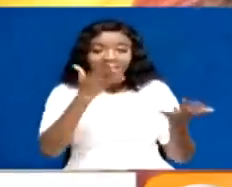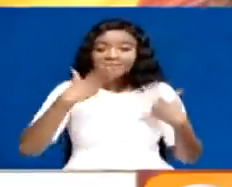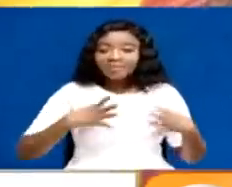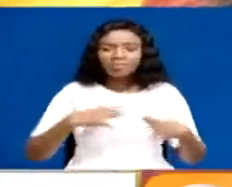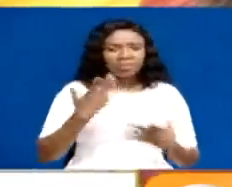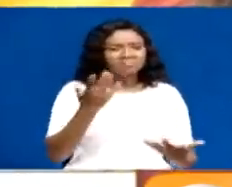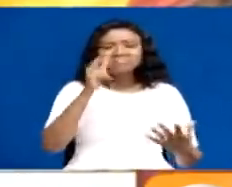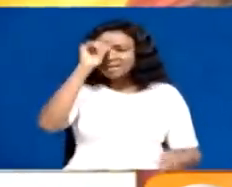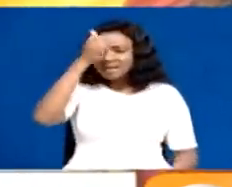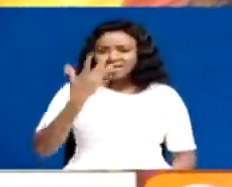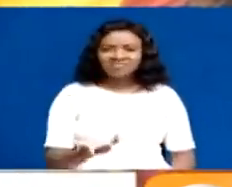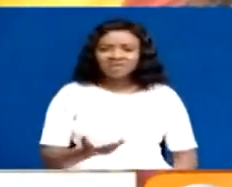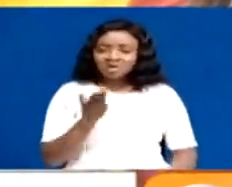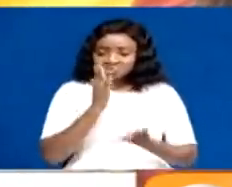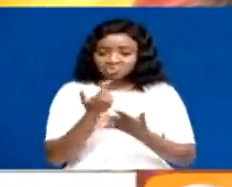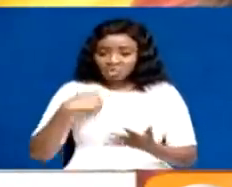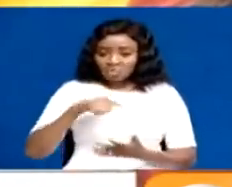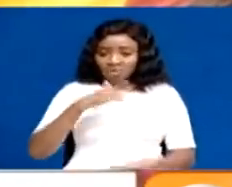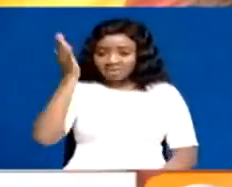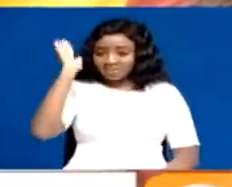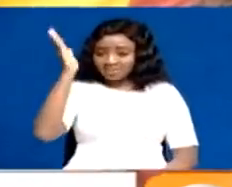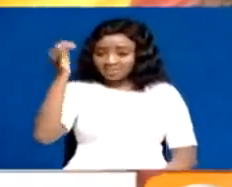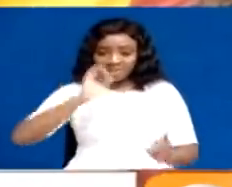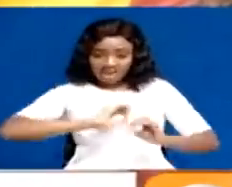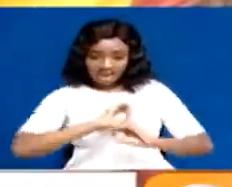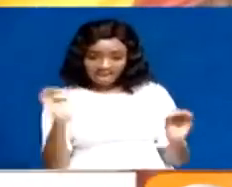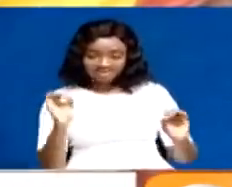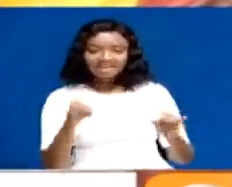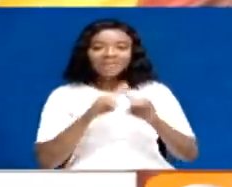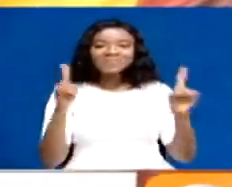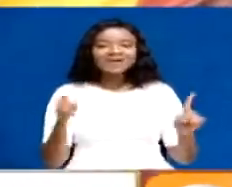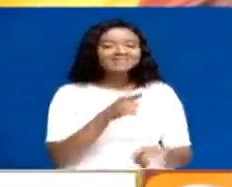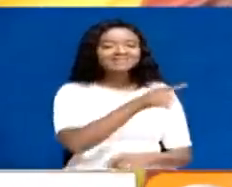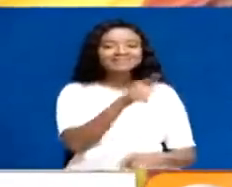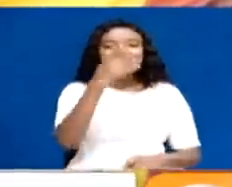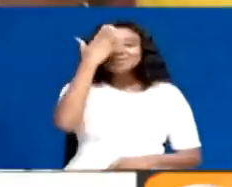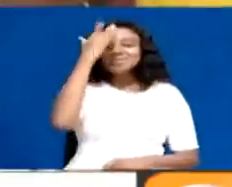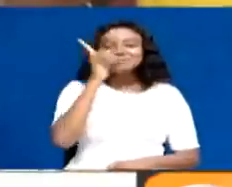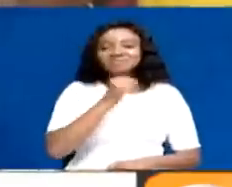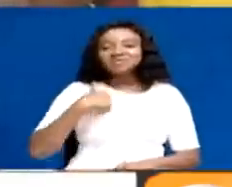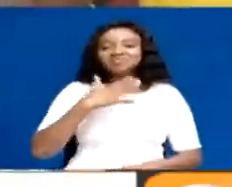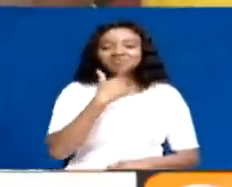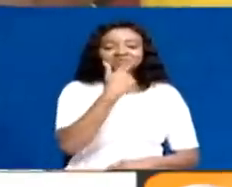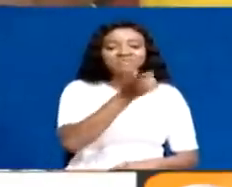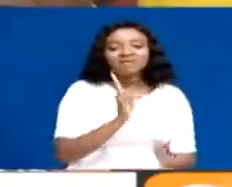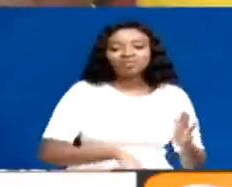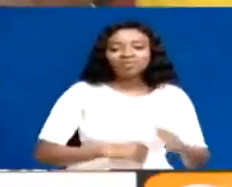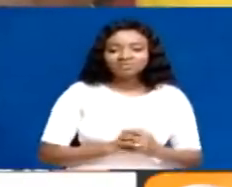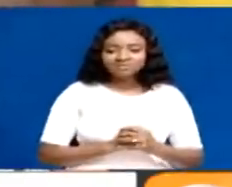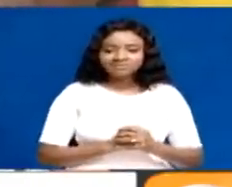very informed. Even if we don't talk to these people they are stopping us from talking to today, they already know what you wanted to tell them. That